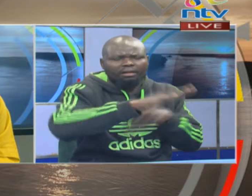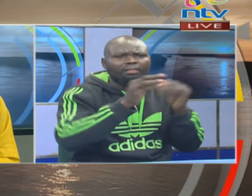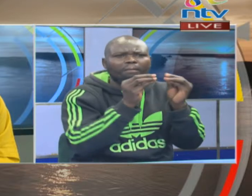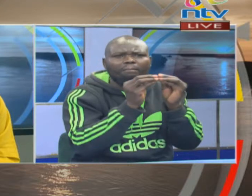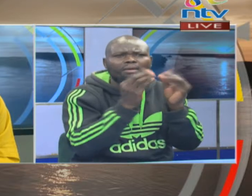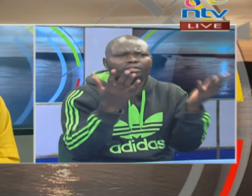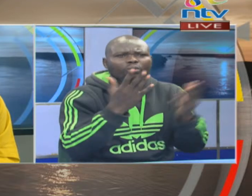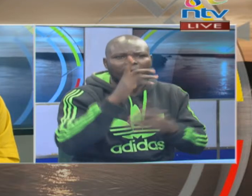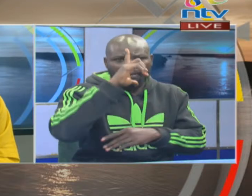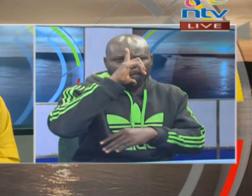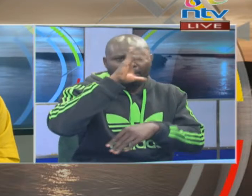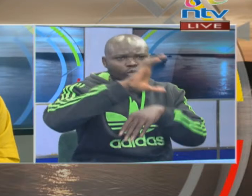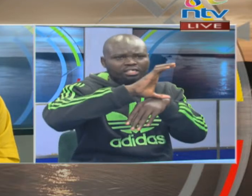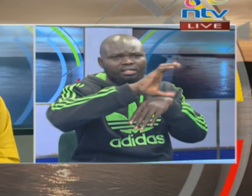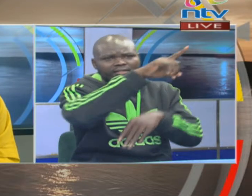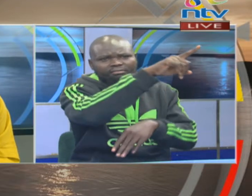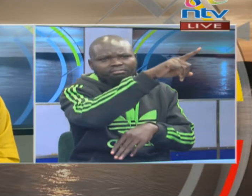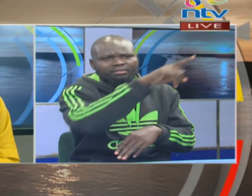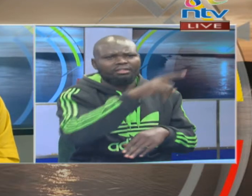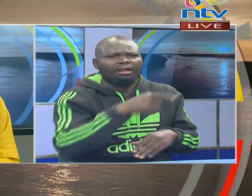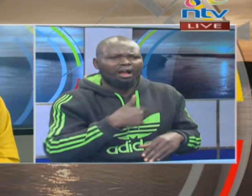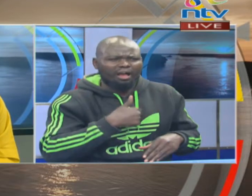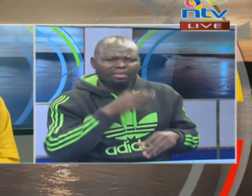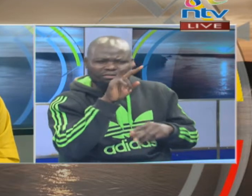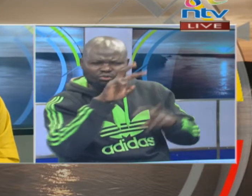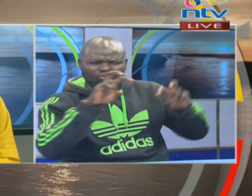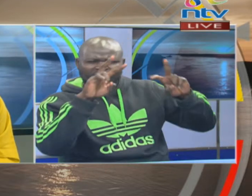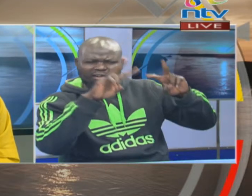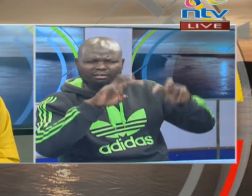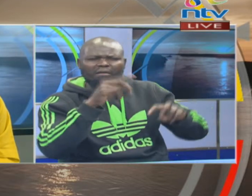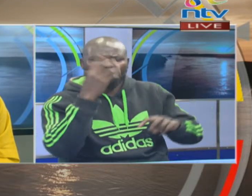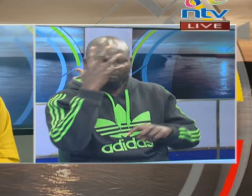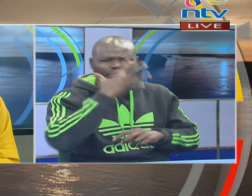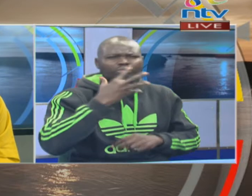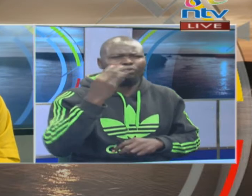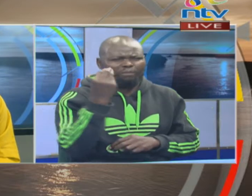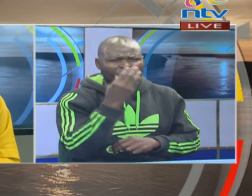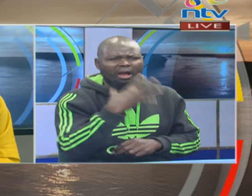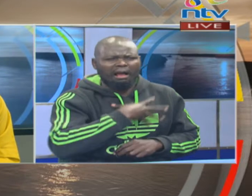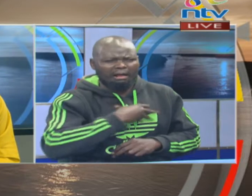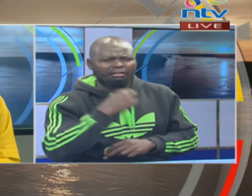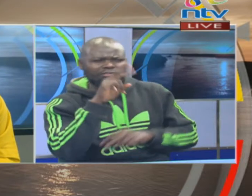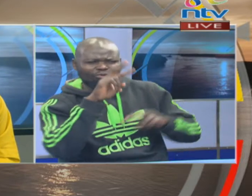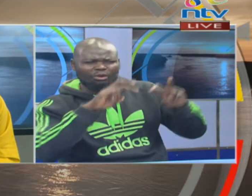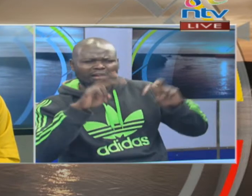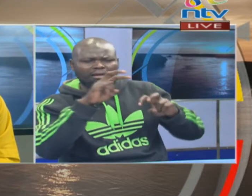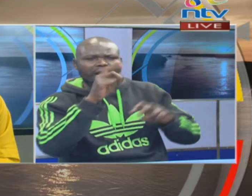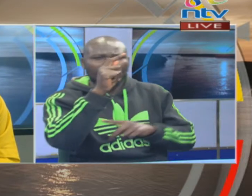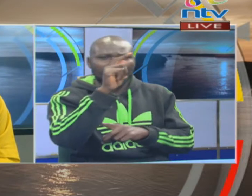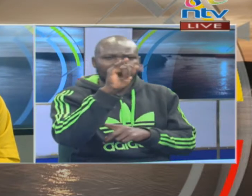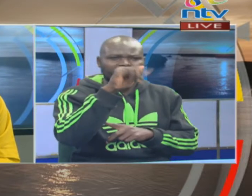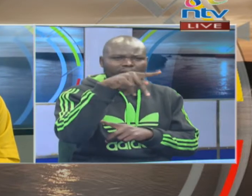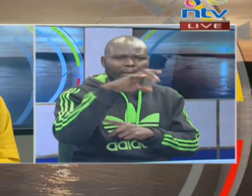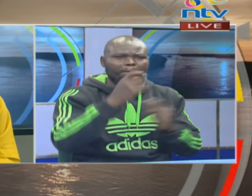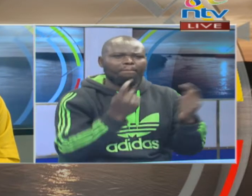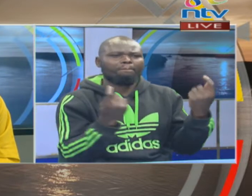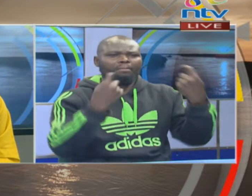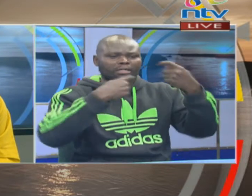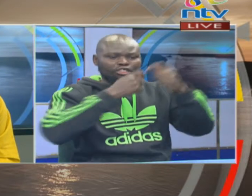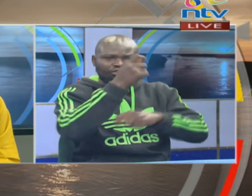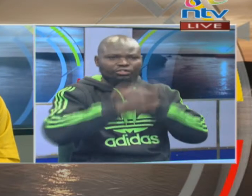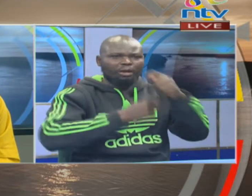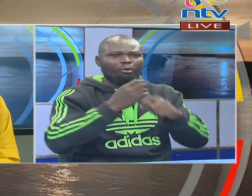I met my girlfriend when we were in the church of Emmanuel Church for the Deaf. And I saw a beautiful